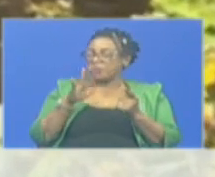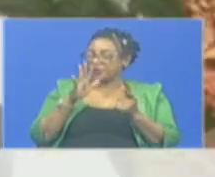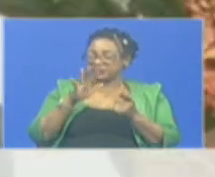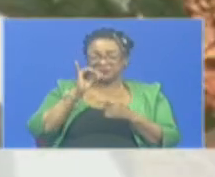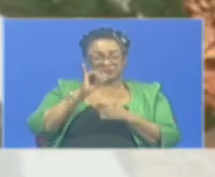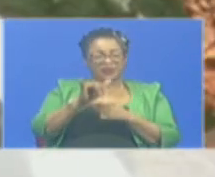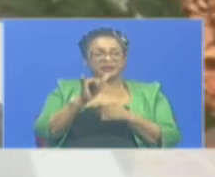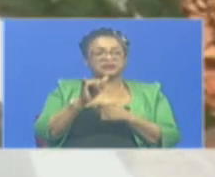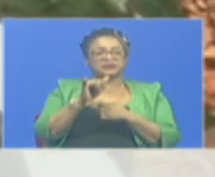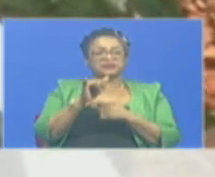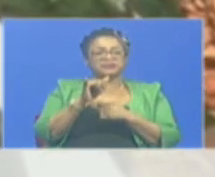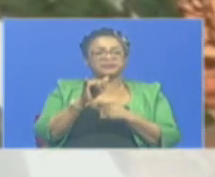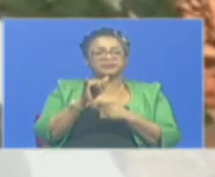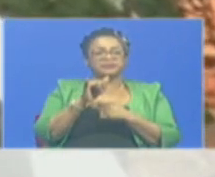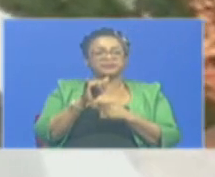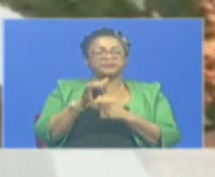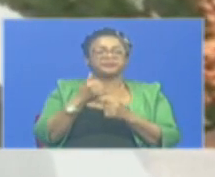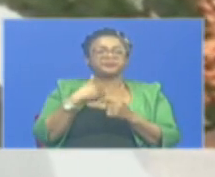quest.